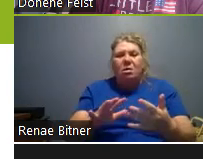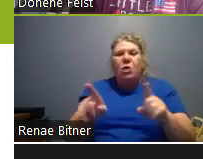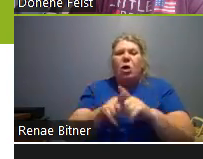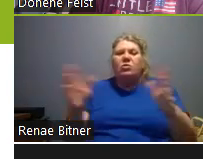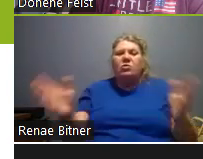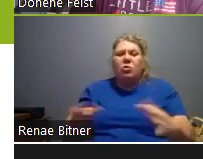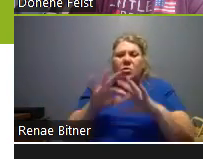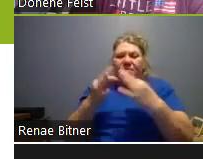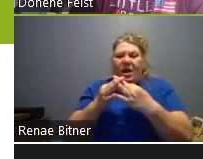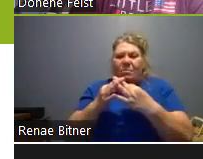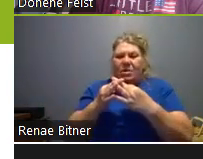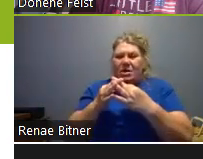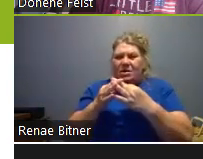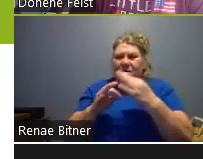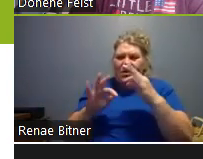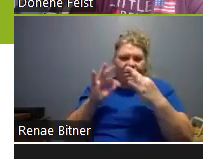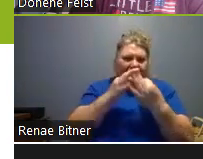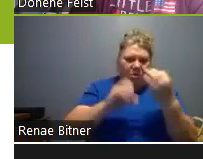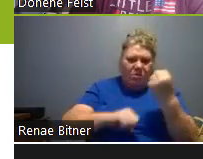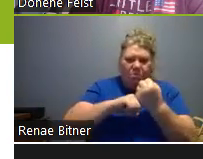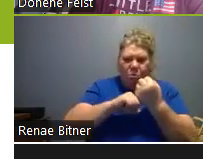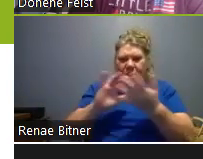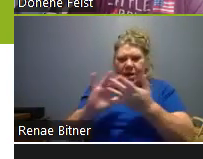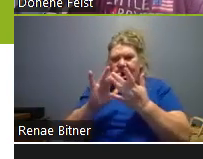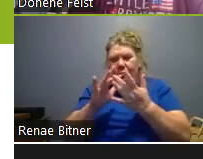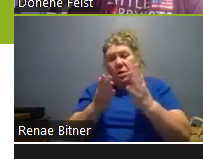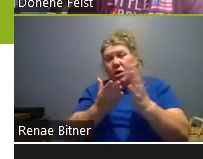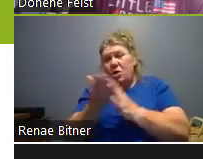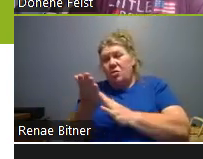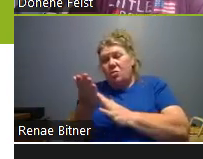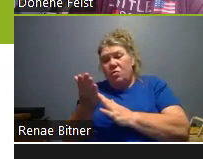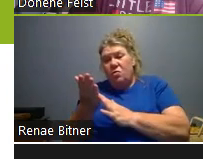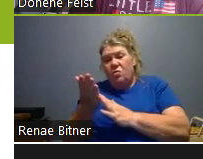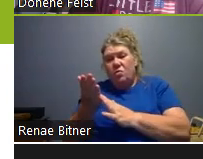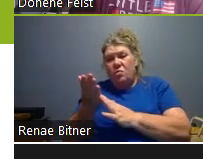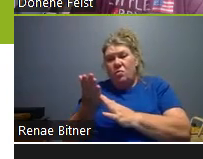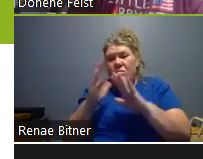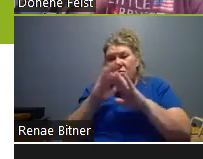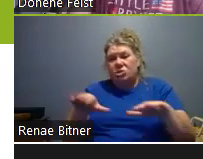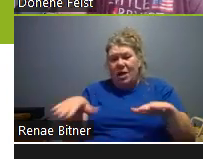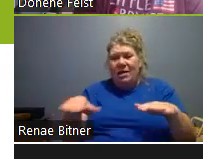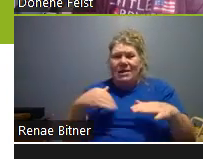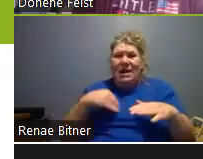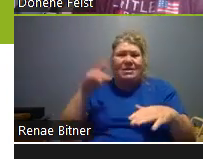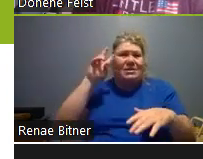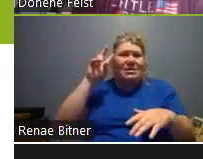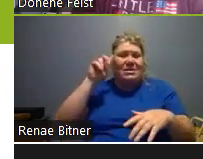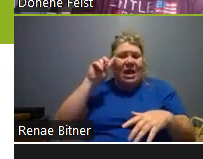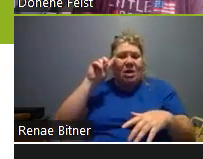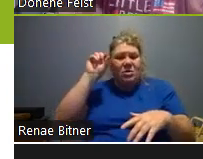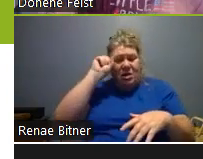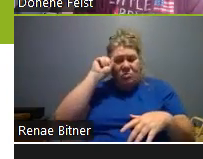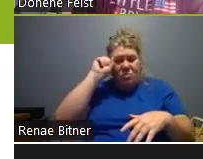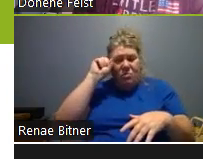that family to family support and networking, whether it be through, if the child has Down syndrome, to connect them to those groups.